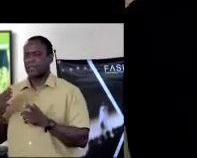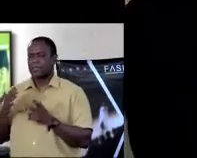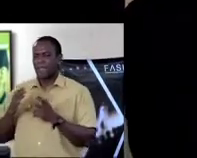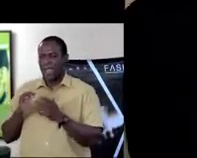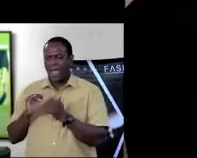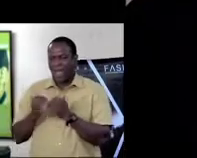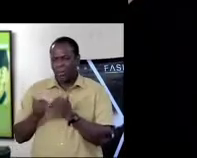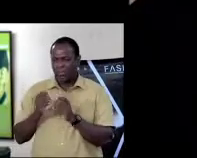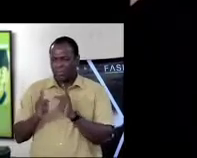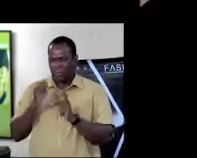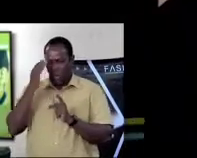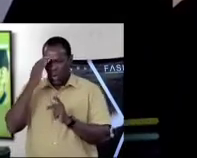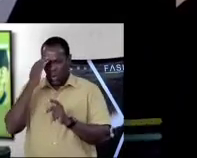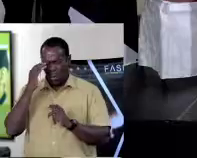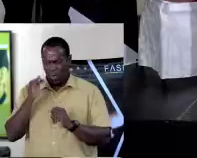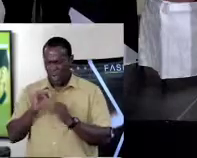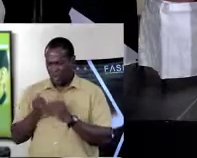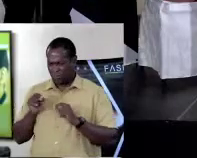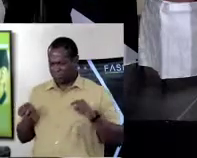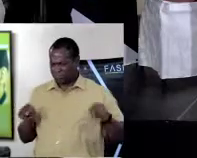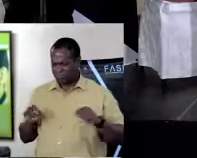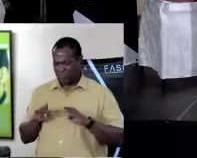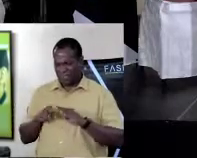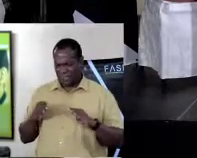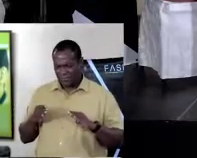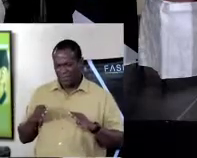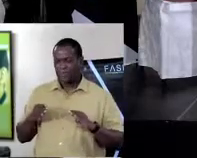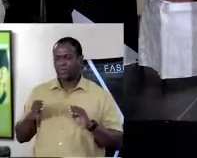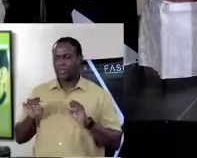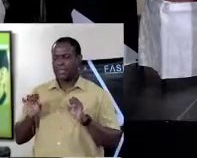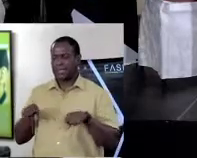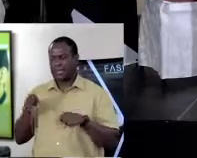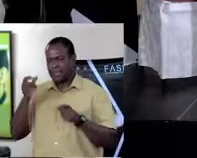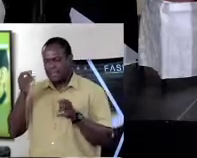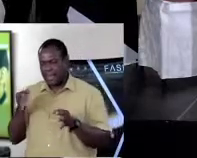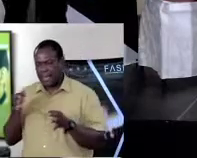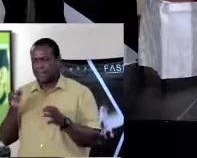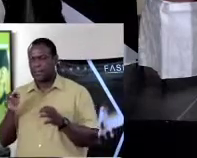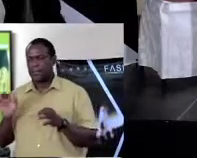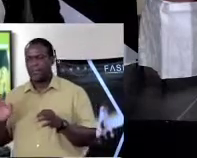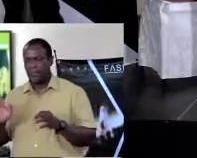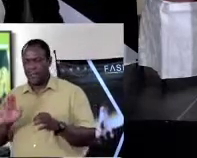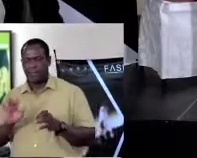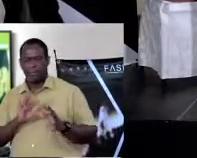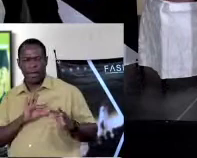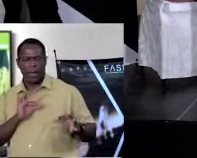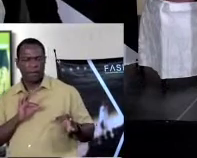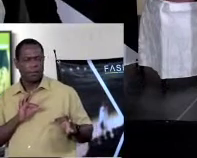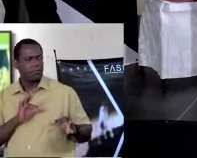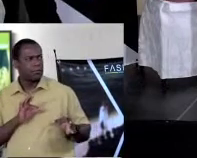gauge or benchmark their efforts in a constructive way. As it relates to branding? Yes.